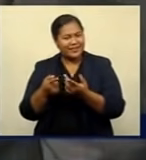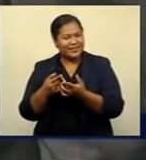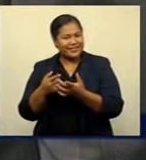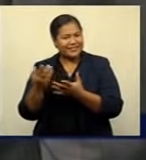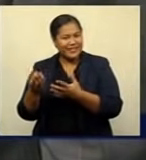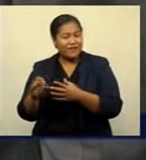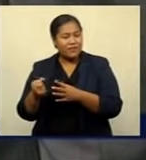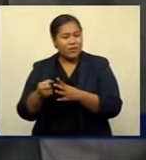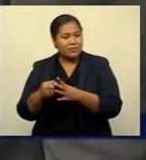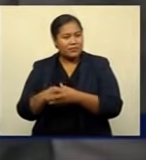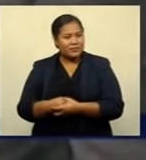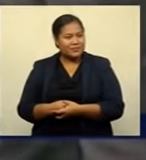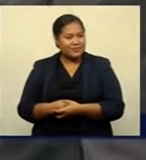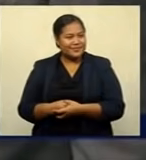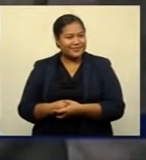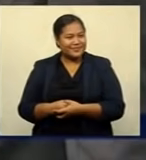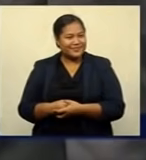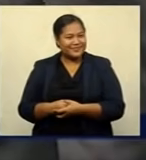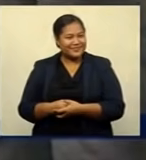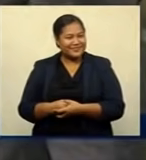Essawa.